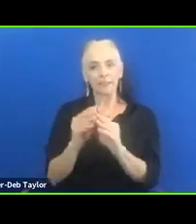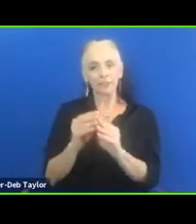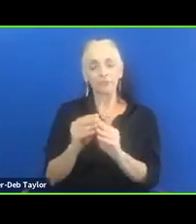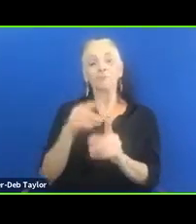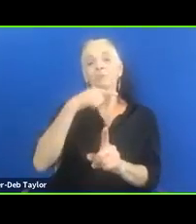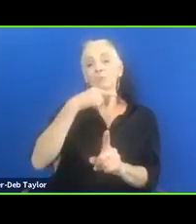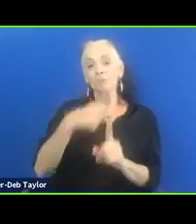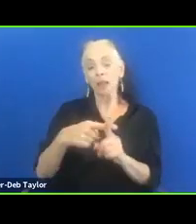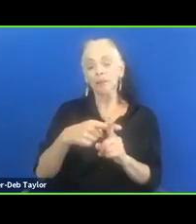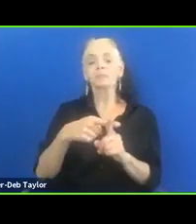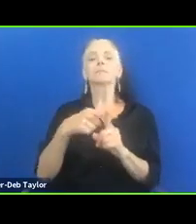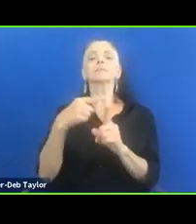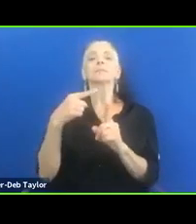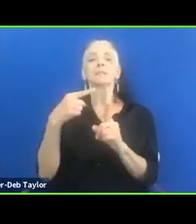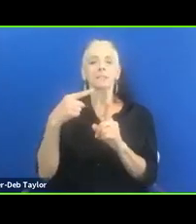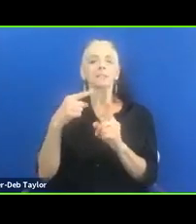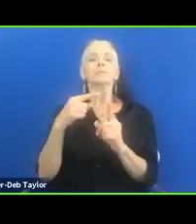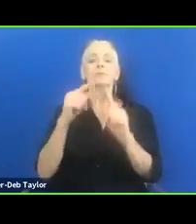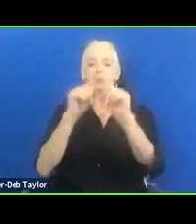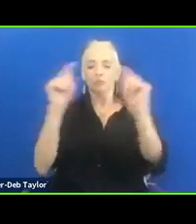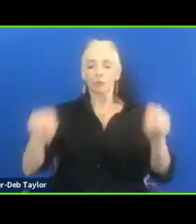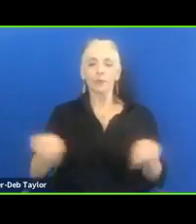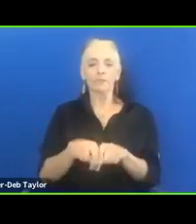interpretation of the recording.